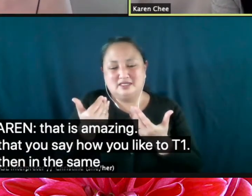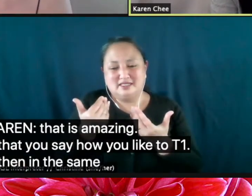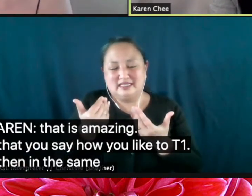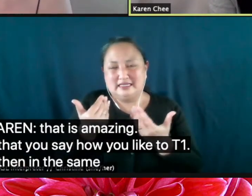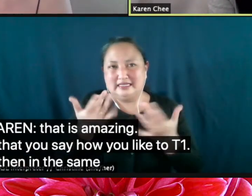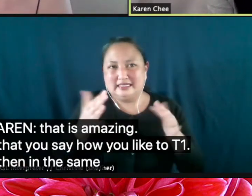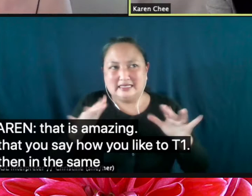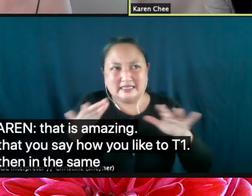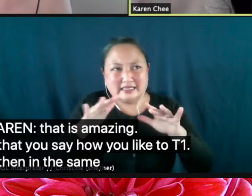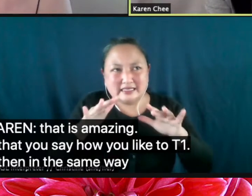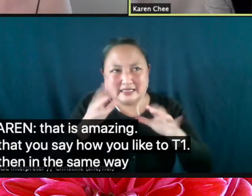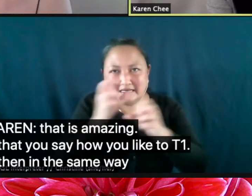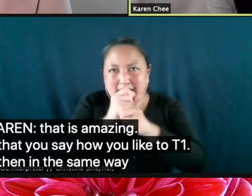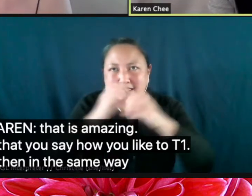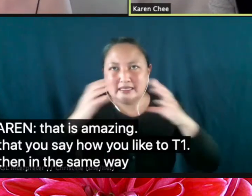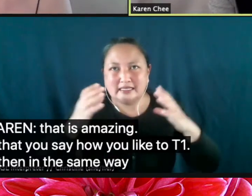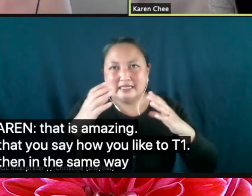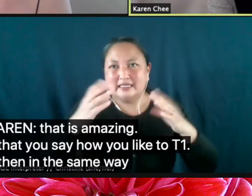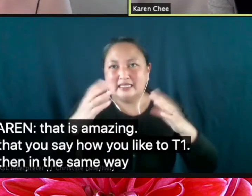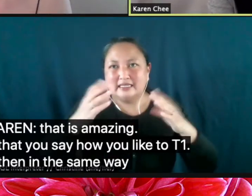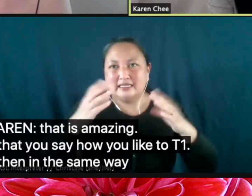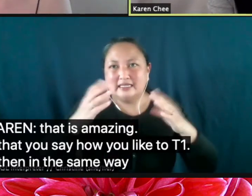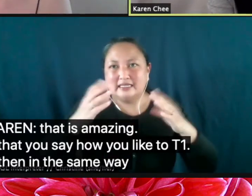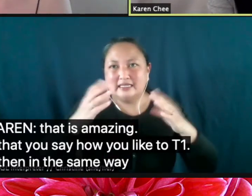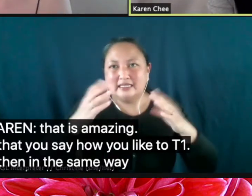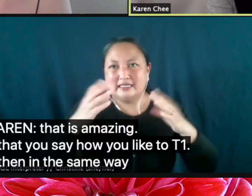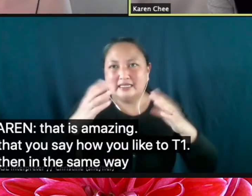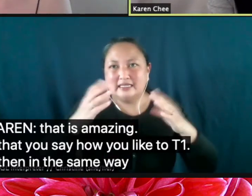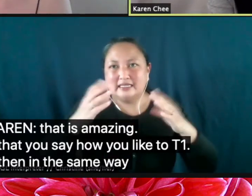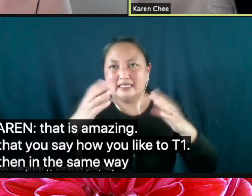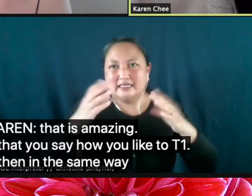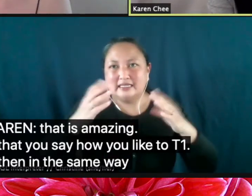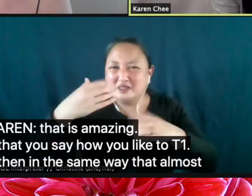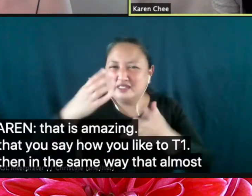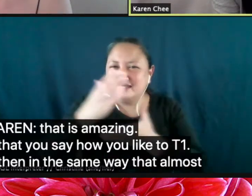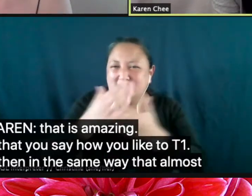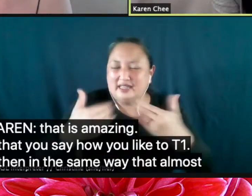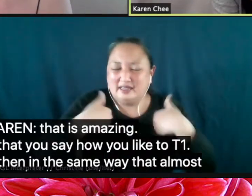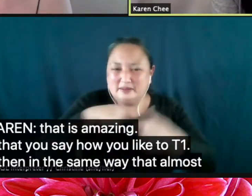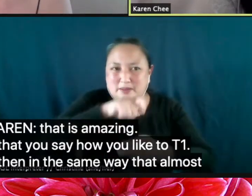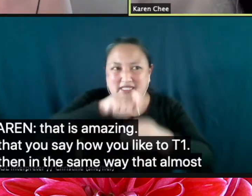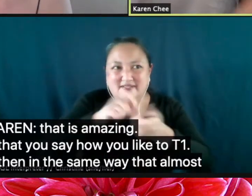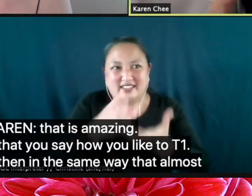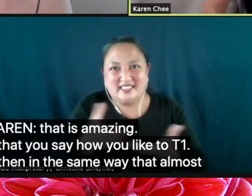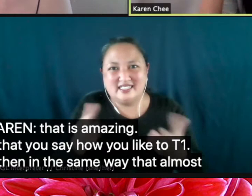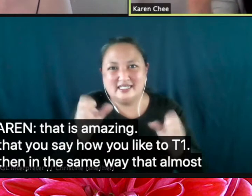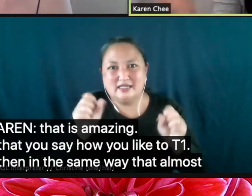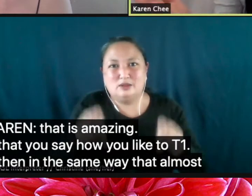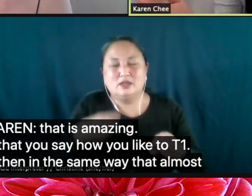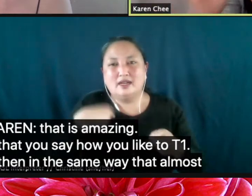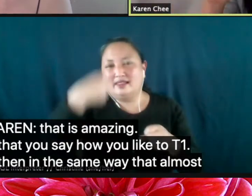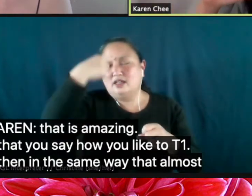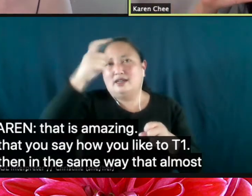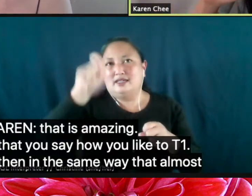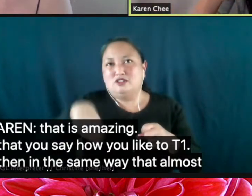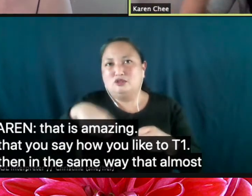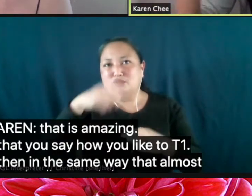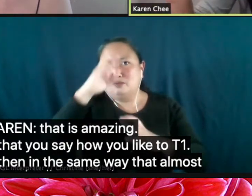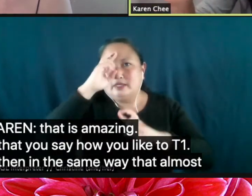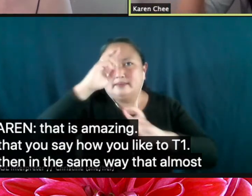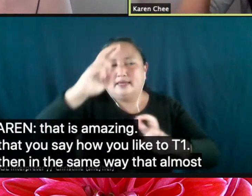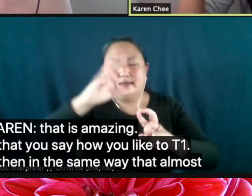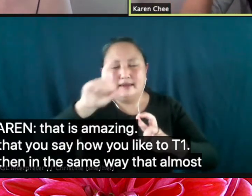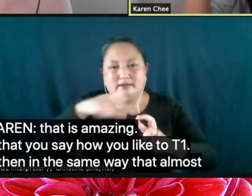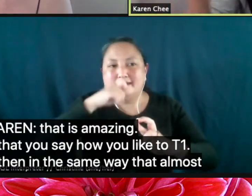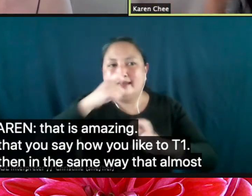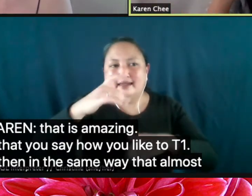or seemingly had been untouchable before in my mind, were there certain things that you thought, I have to respect this, I have to not